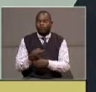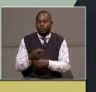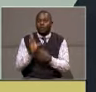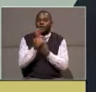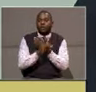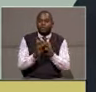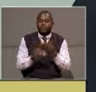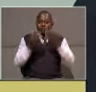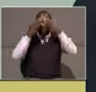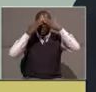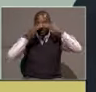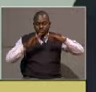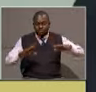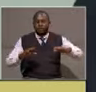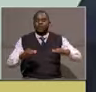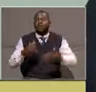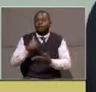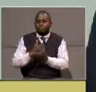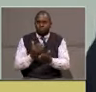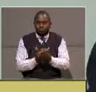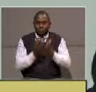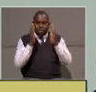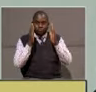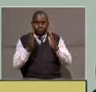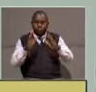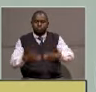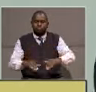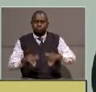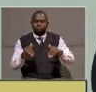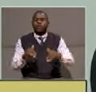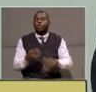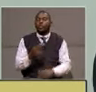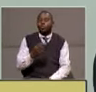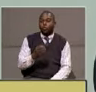you may be aware, had been the subject of parliamentary hearing in